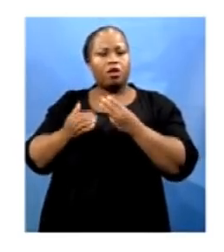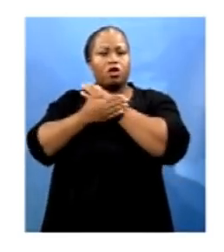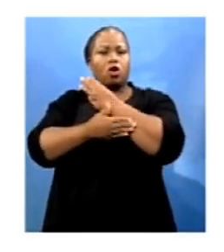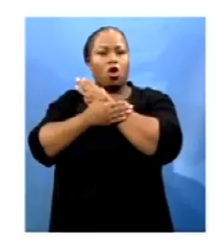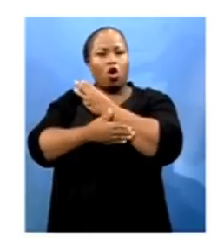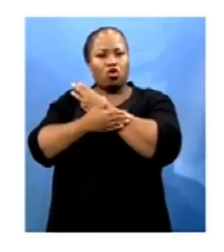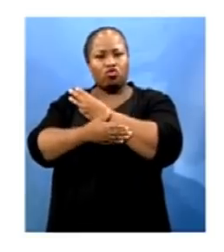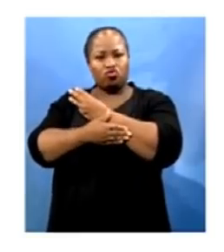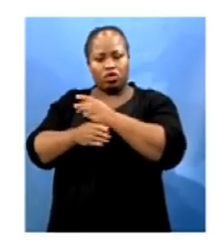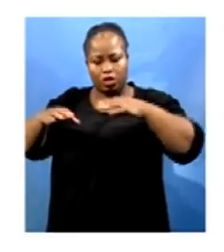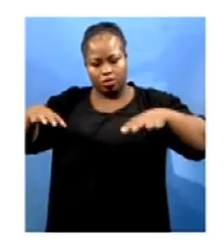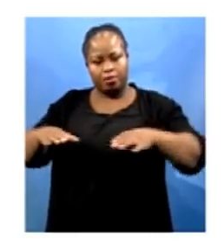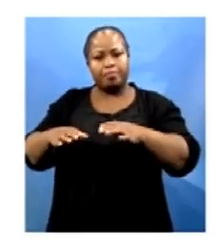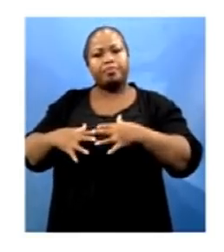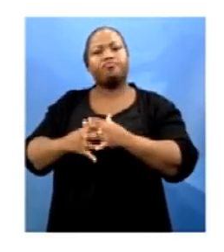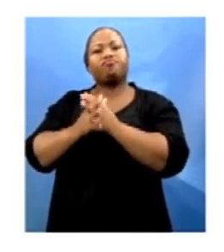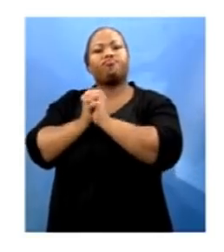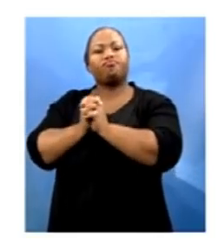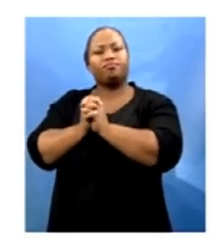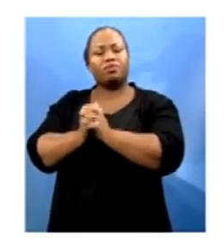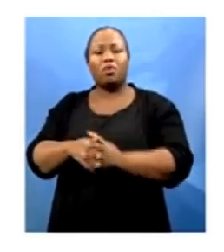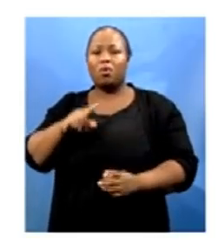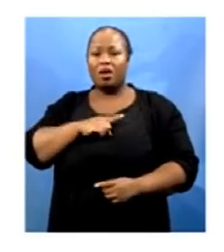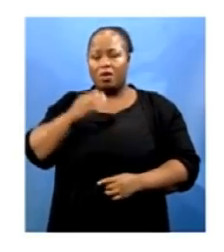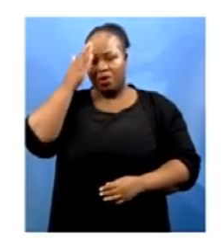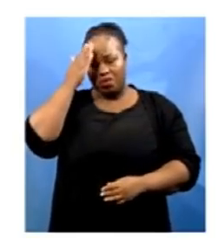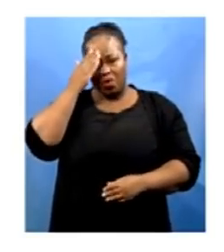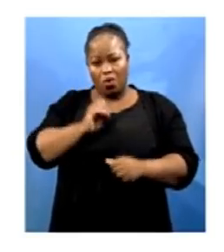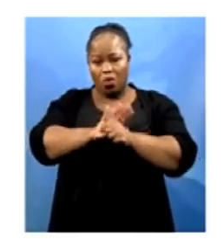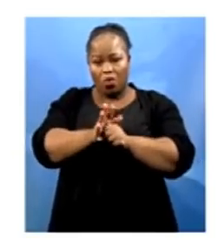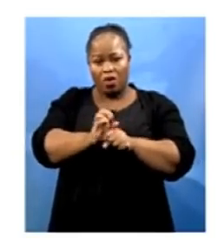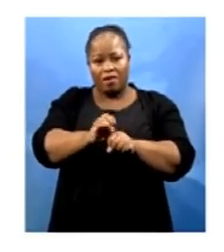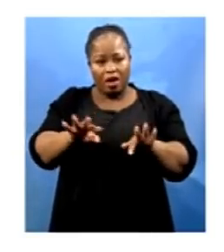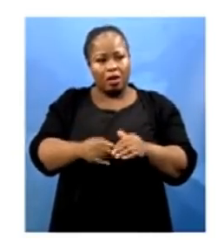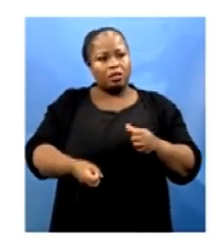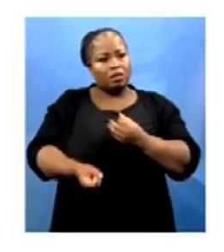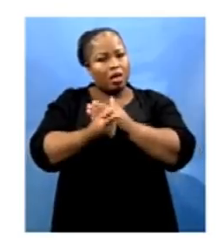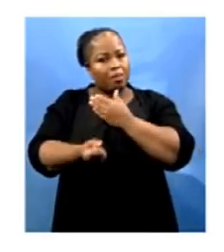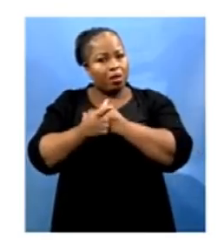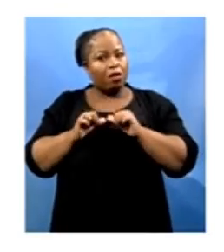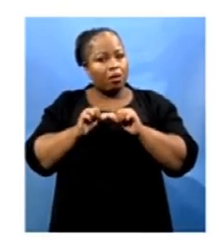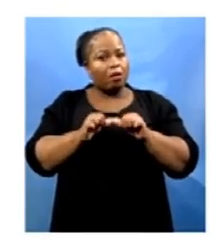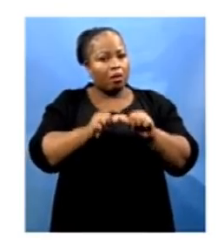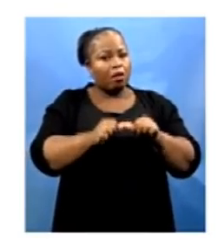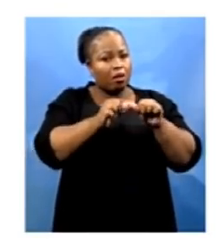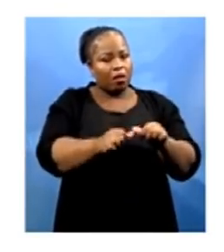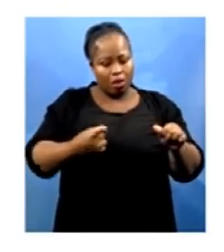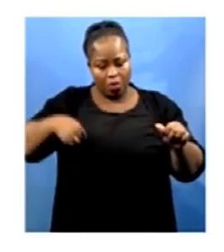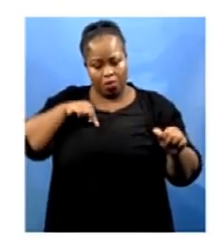pandemic unfolds, we will continue to reevaluate the situation to ensure that